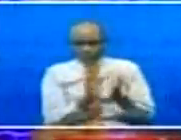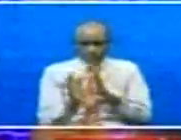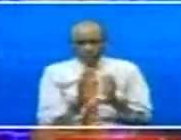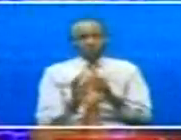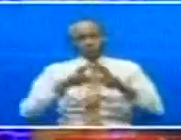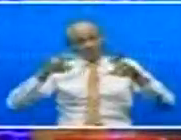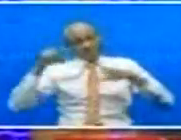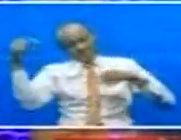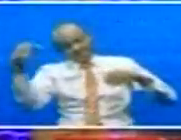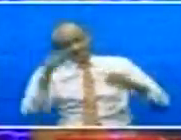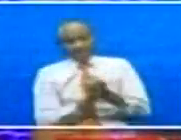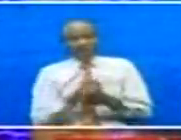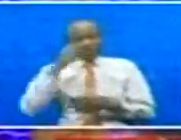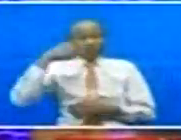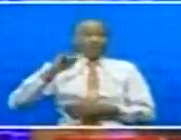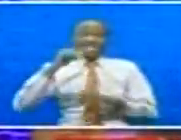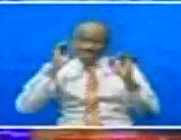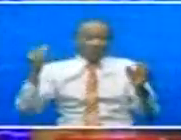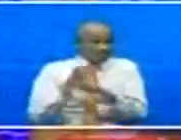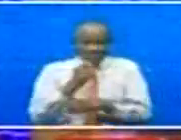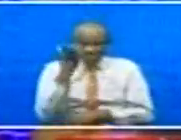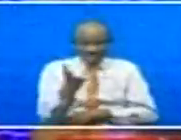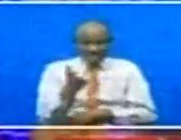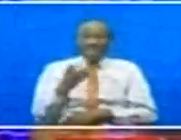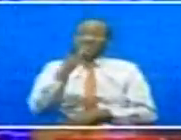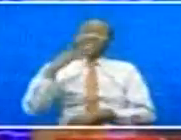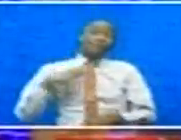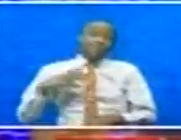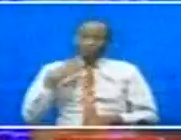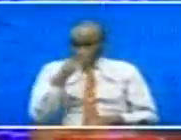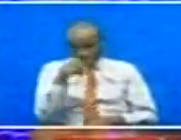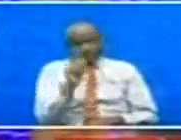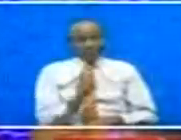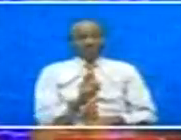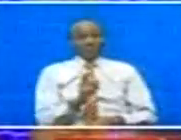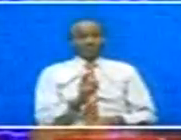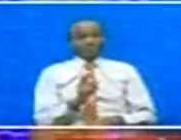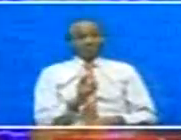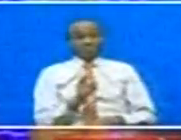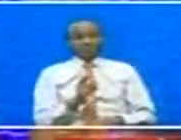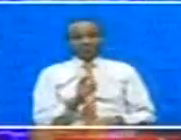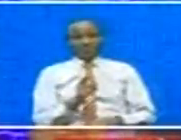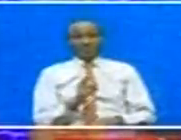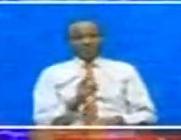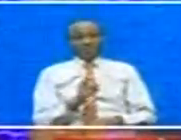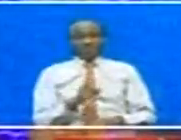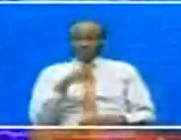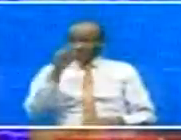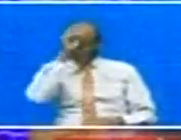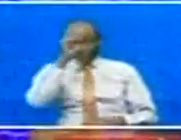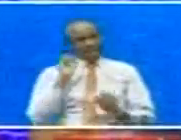surveillance is concerned. Because if you don't do that, these guys who are we're dealing with, they're not